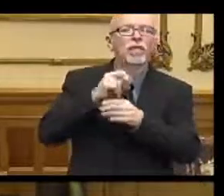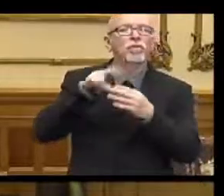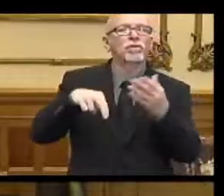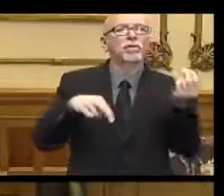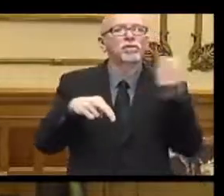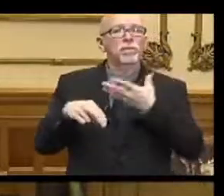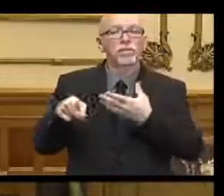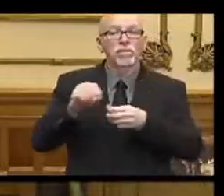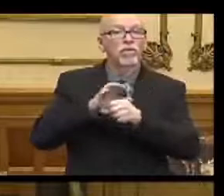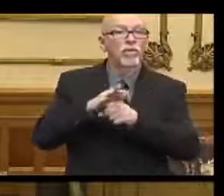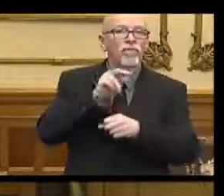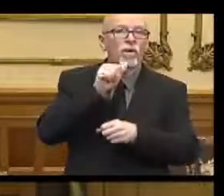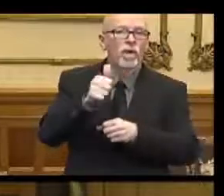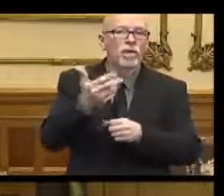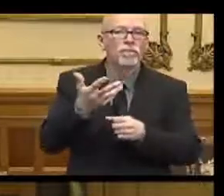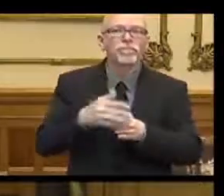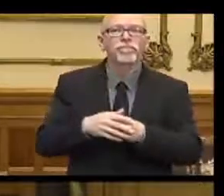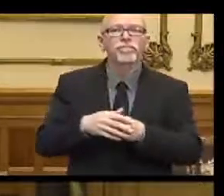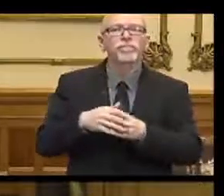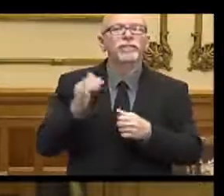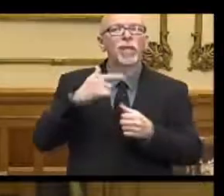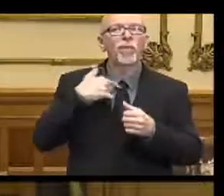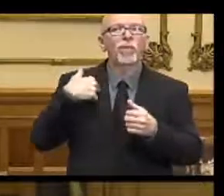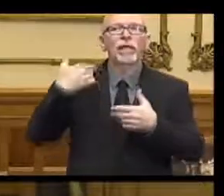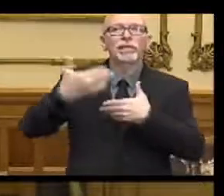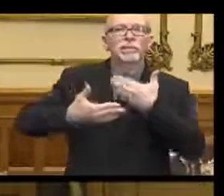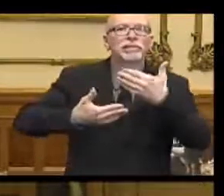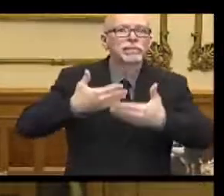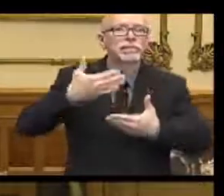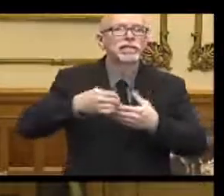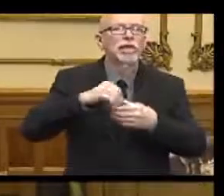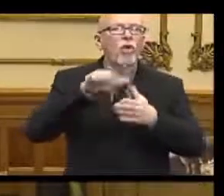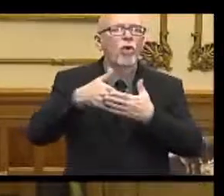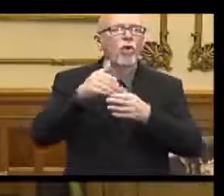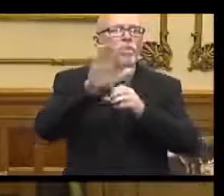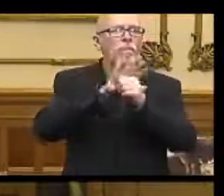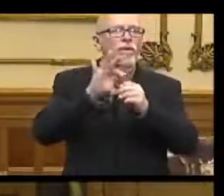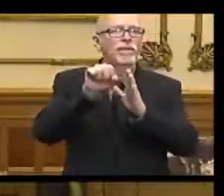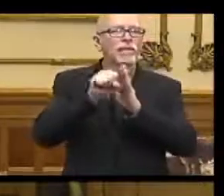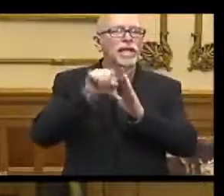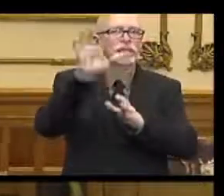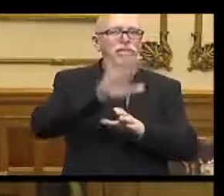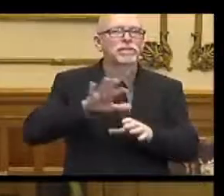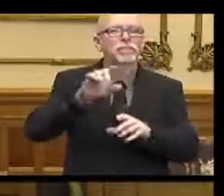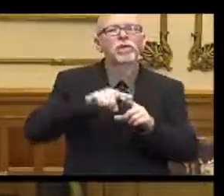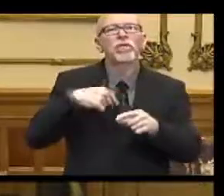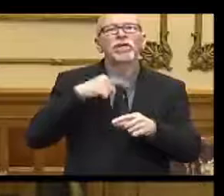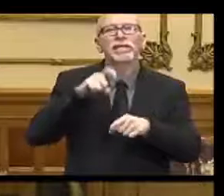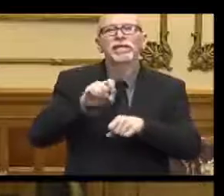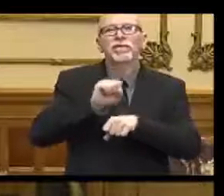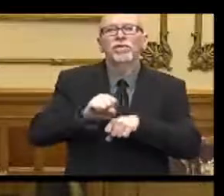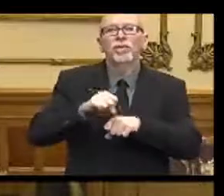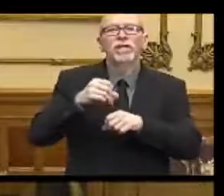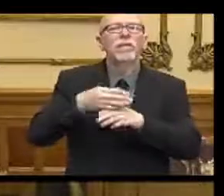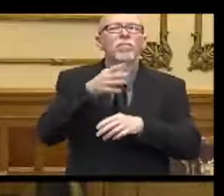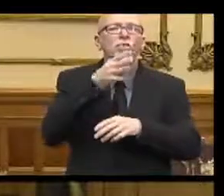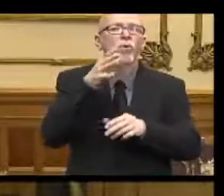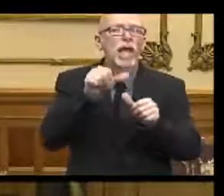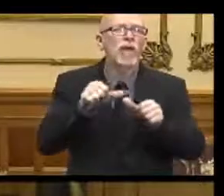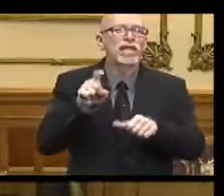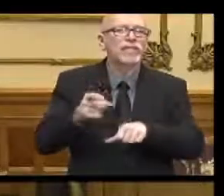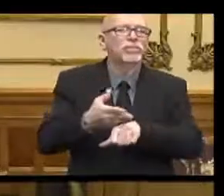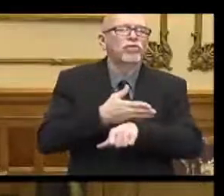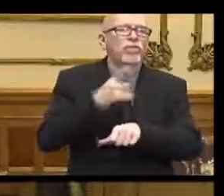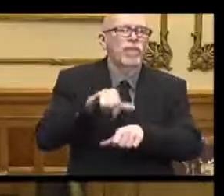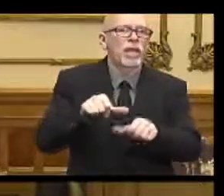was COVID-19, is getting there in almost all of our regions across the state. But we really need to work, especially in some of our rural areas, to help with